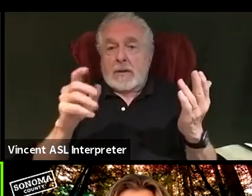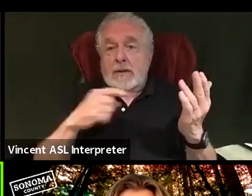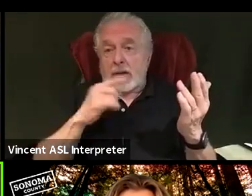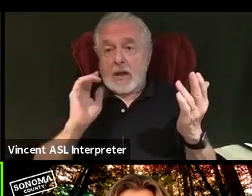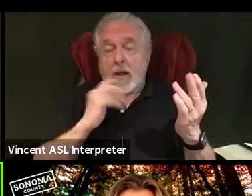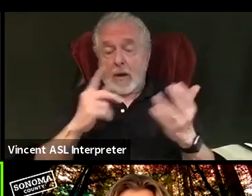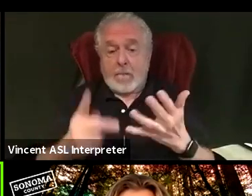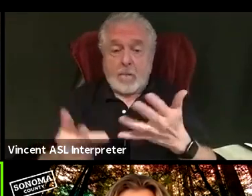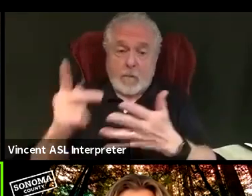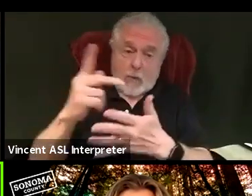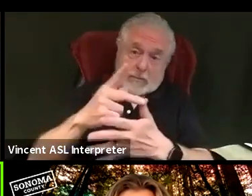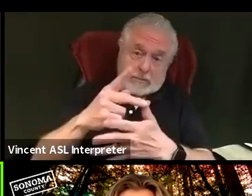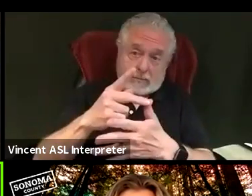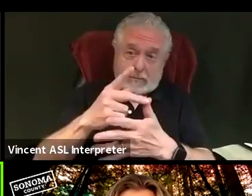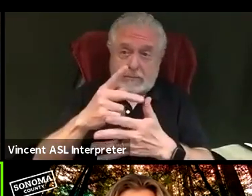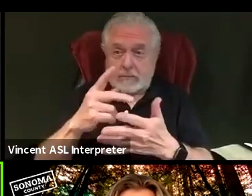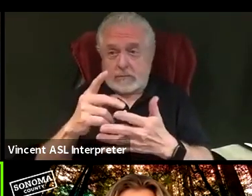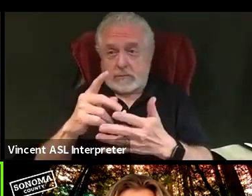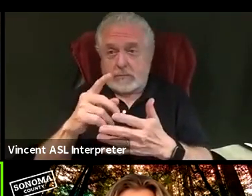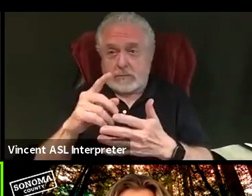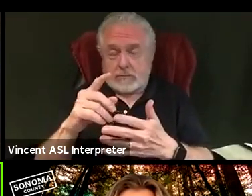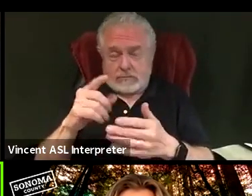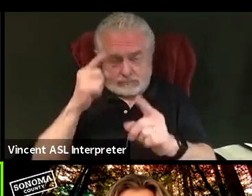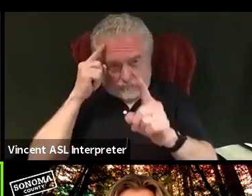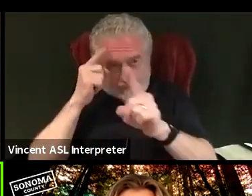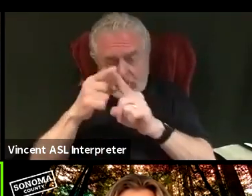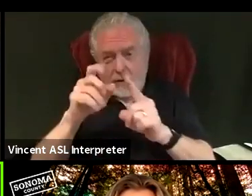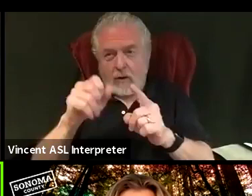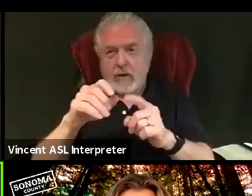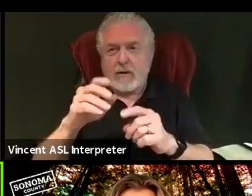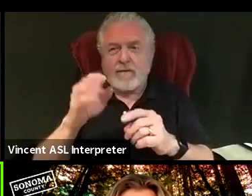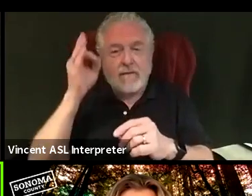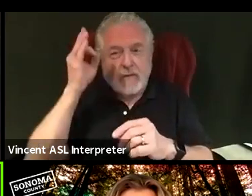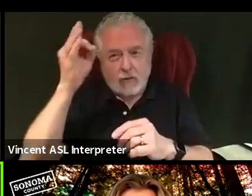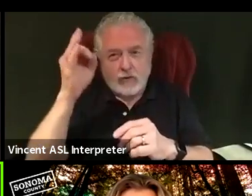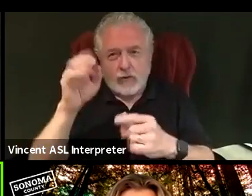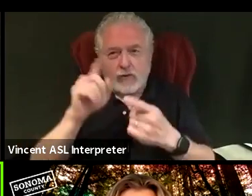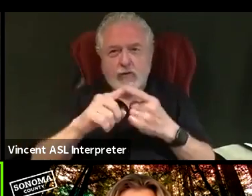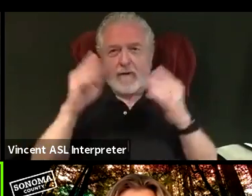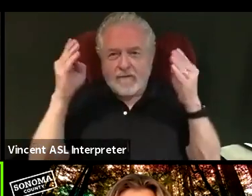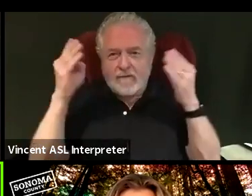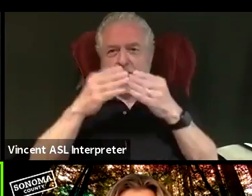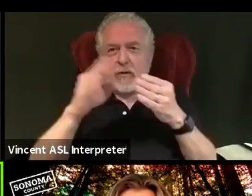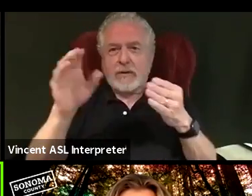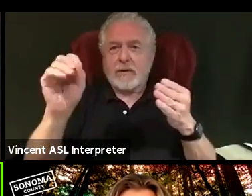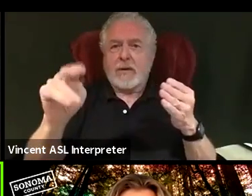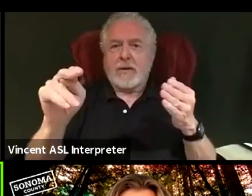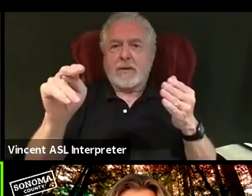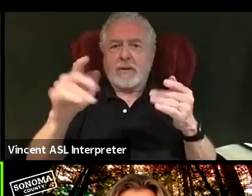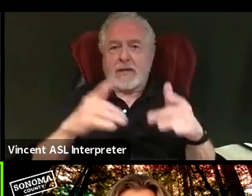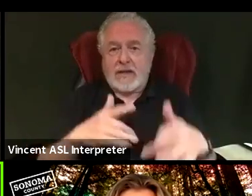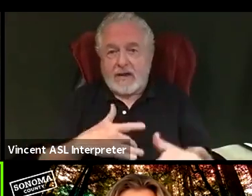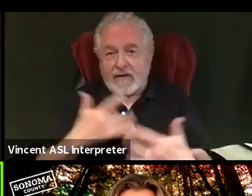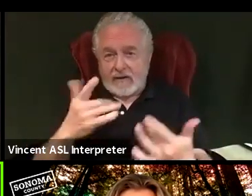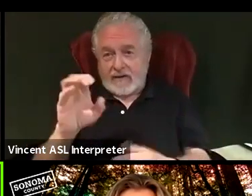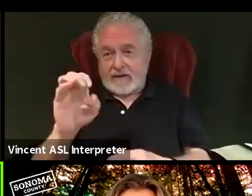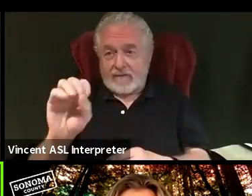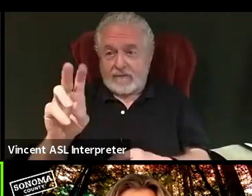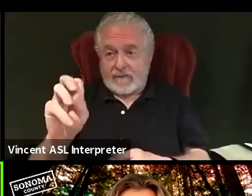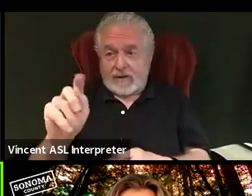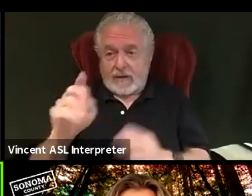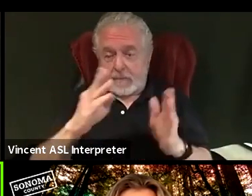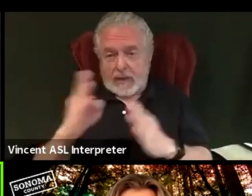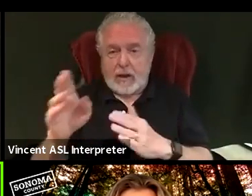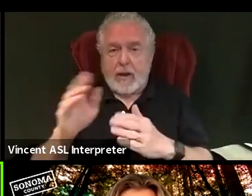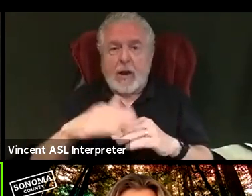say, our primary objectives are in the future to focus on event planning